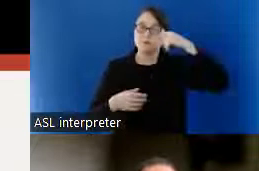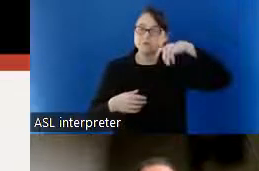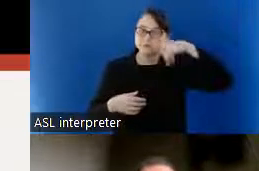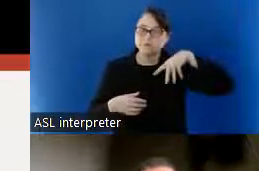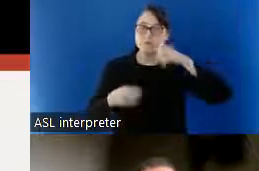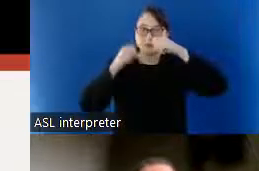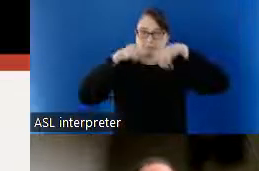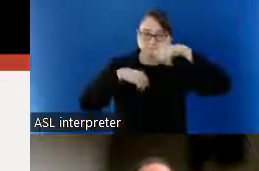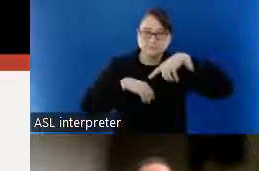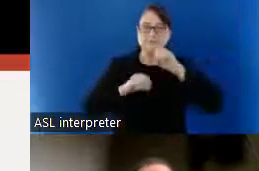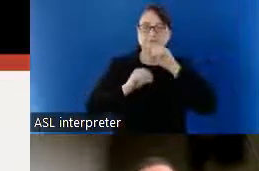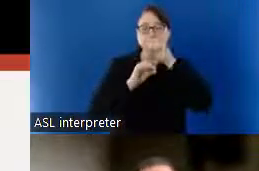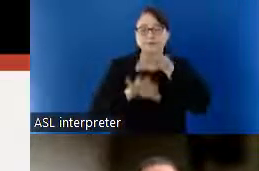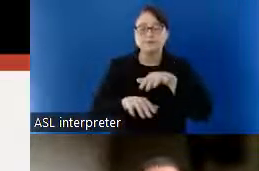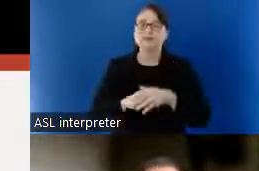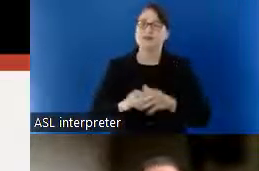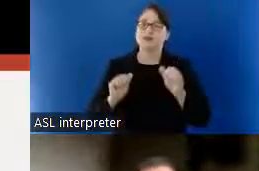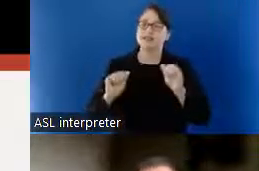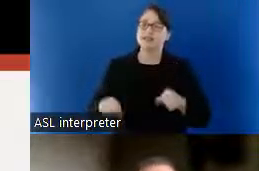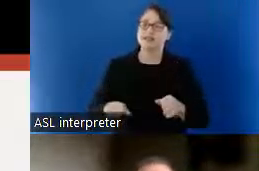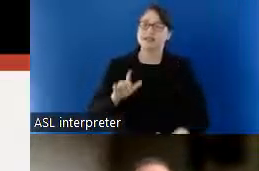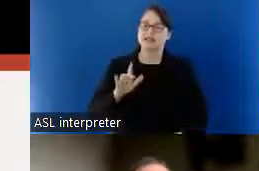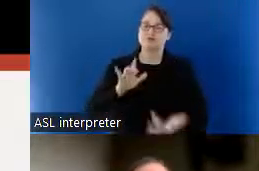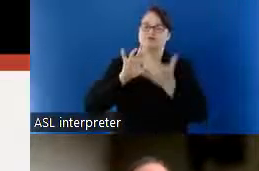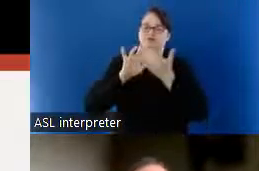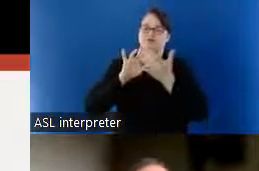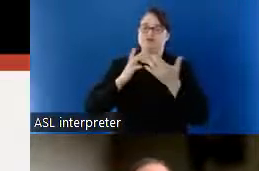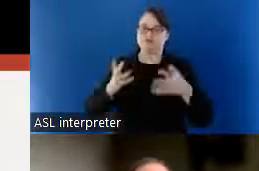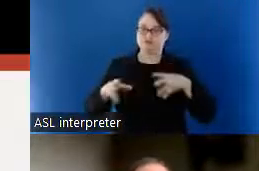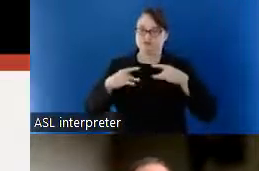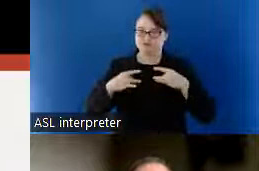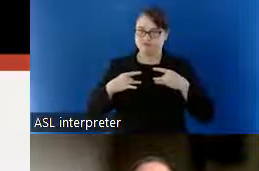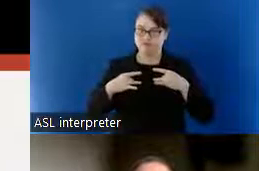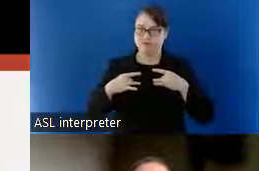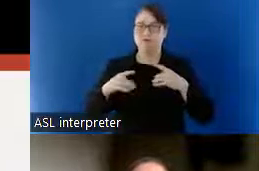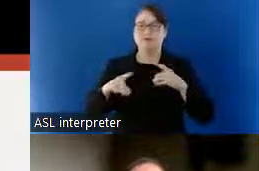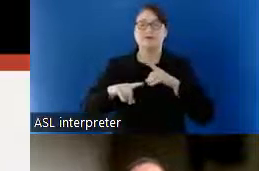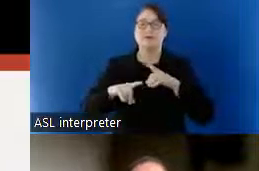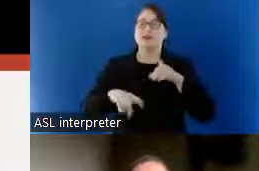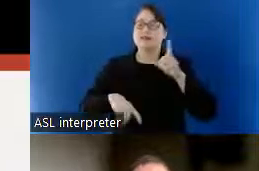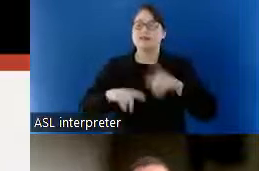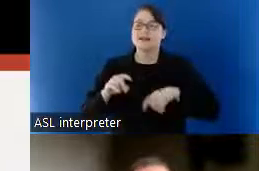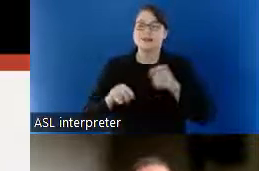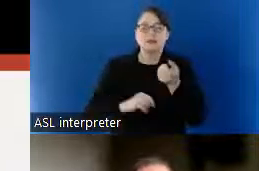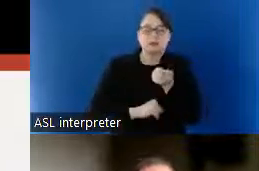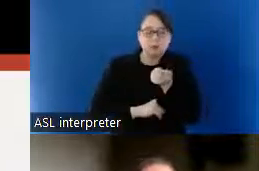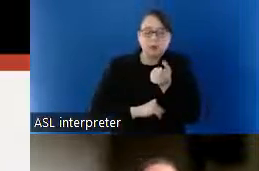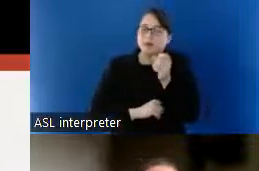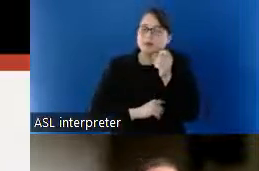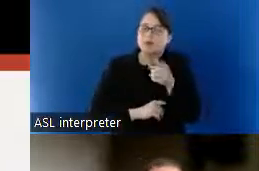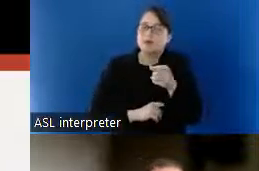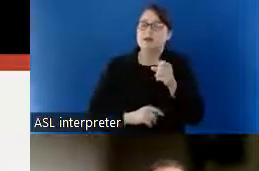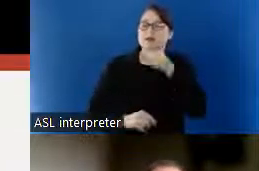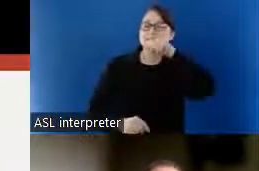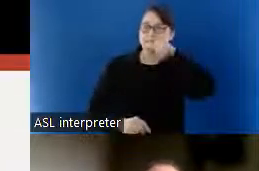respiratory aerosols and can be considered somewhat airborne. These are large respiratory secretions. Think of saliva, think of